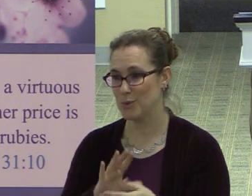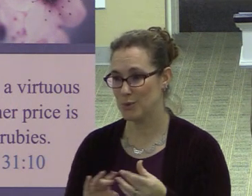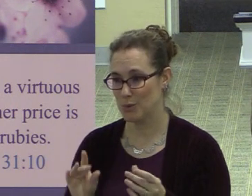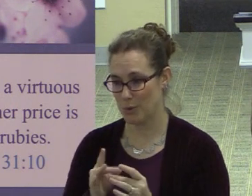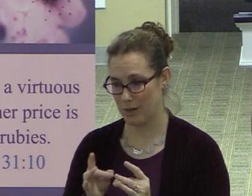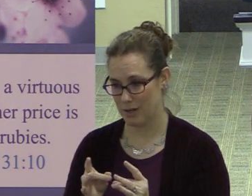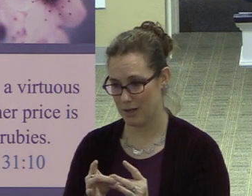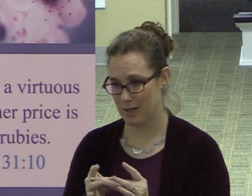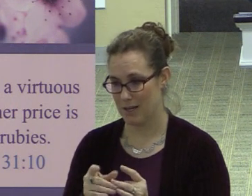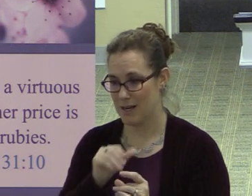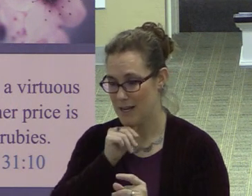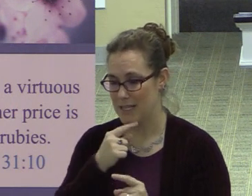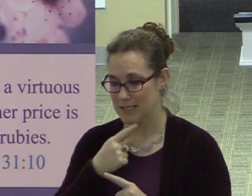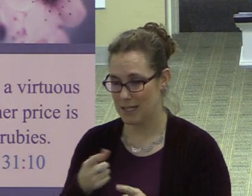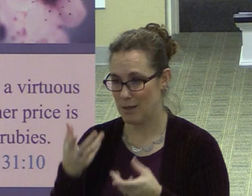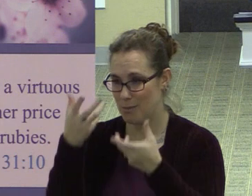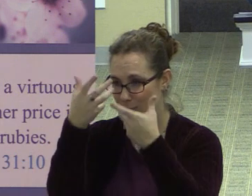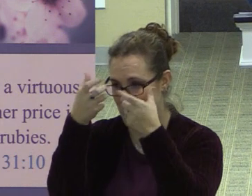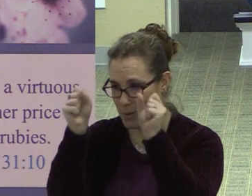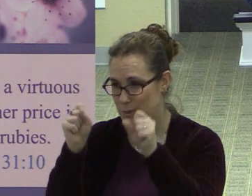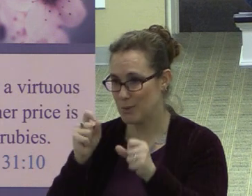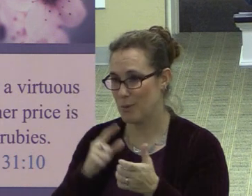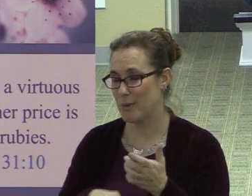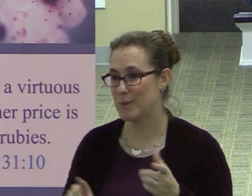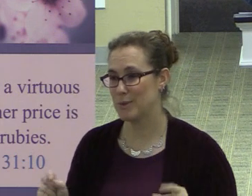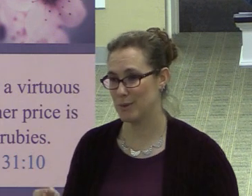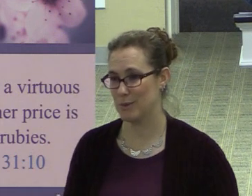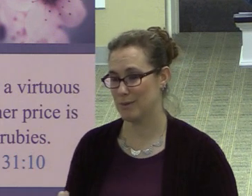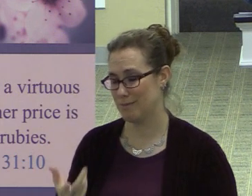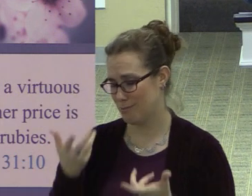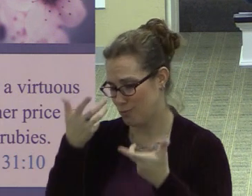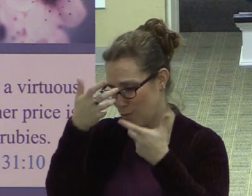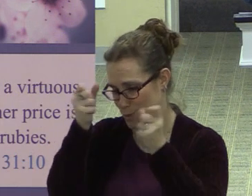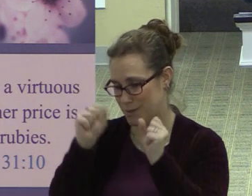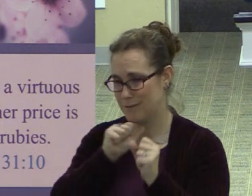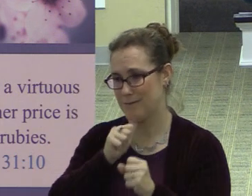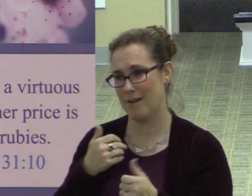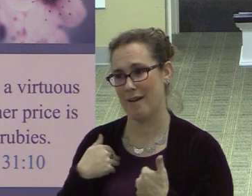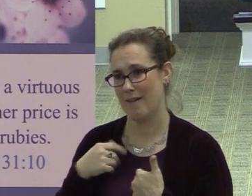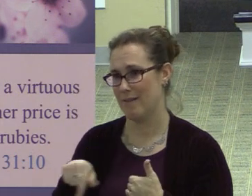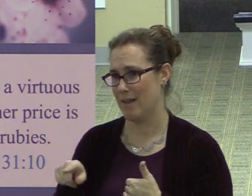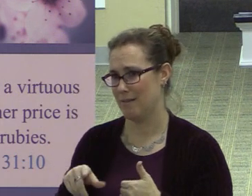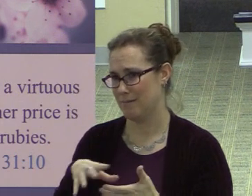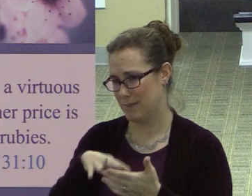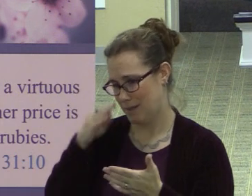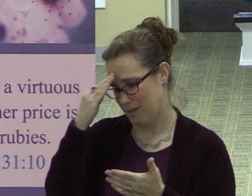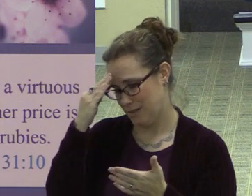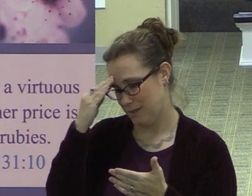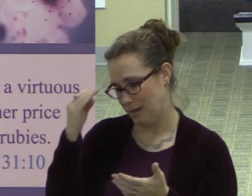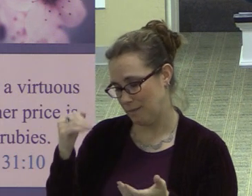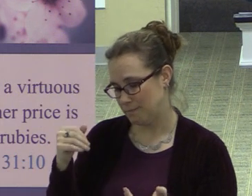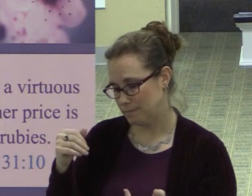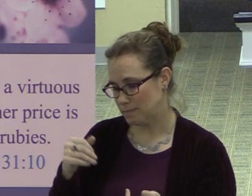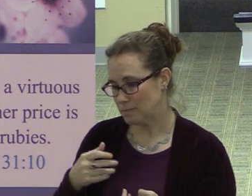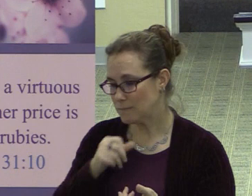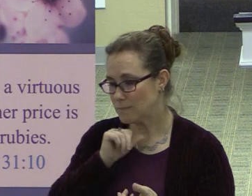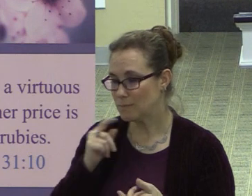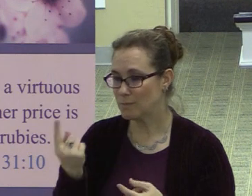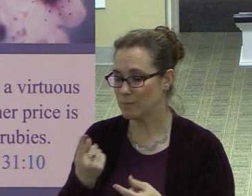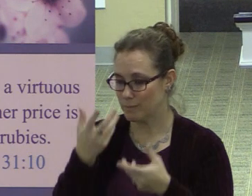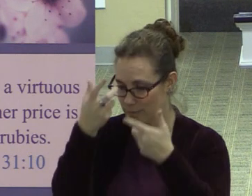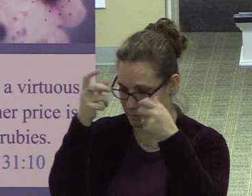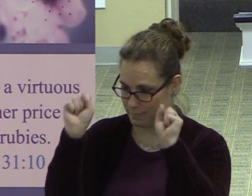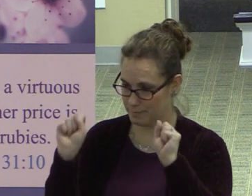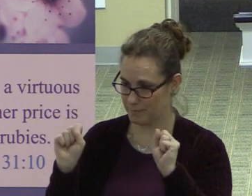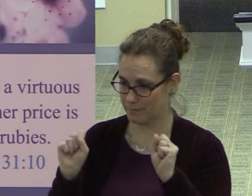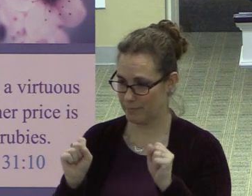tell Moses exactly what he was going to do. Moses does not have that knowledge. But it's not just Moses. We don't know the